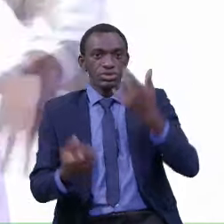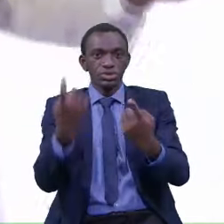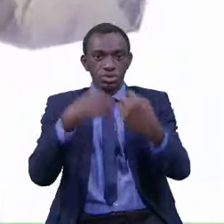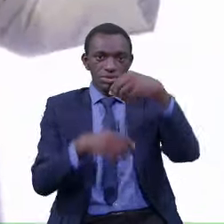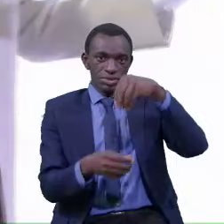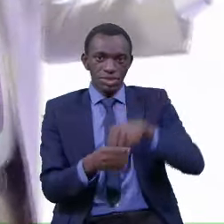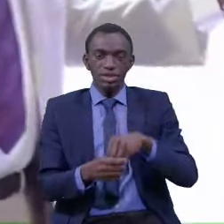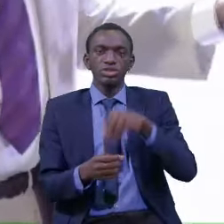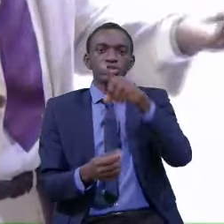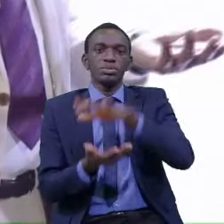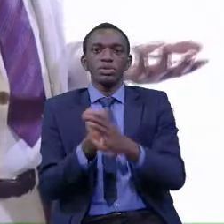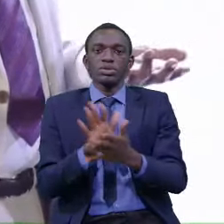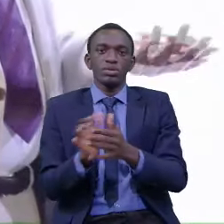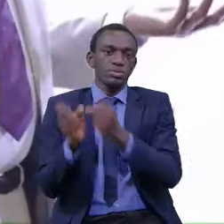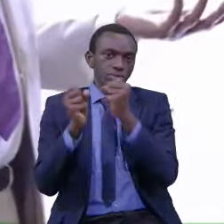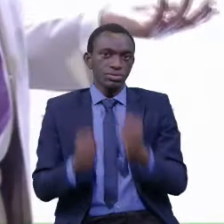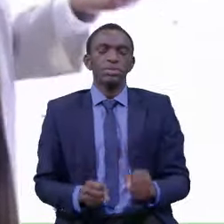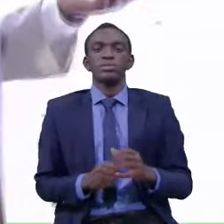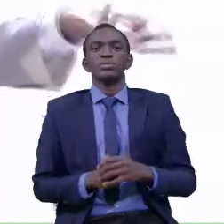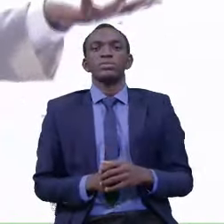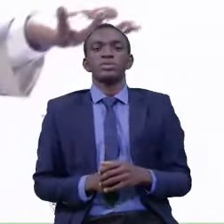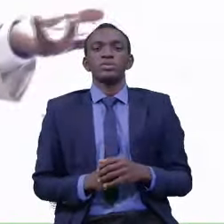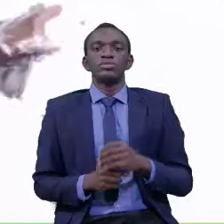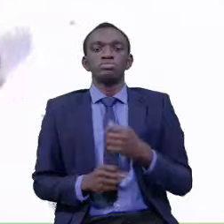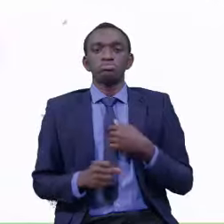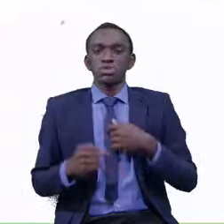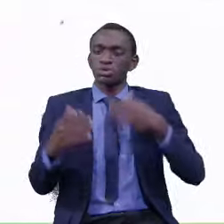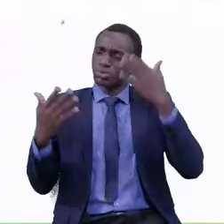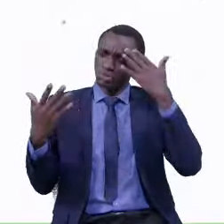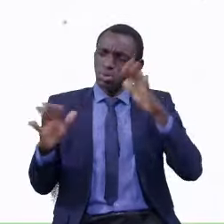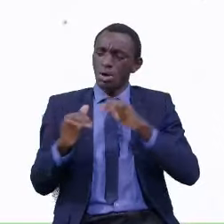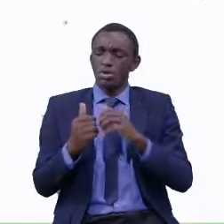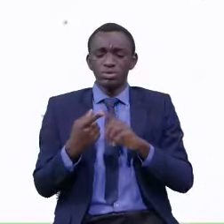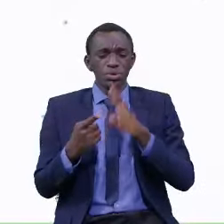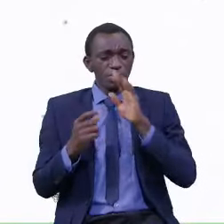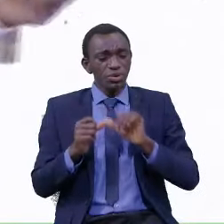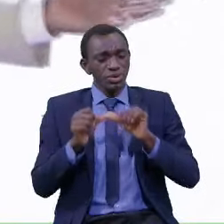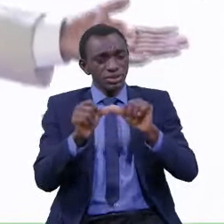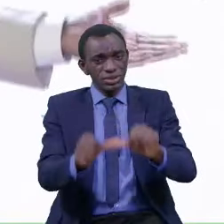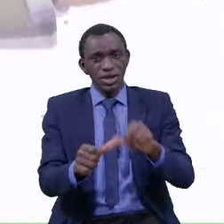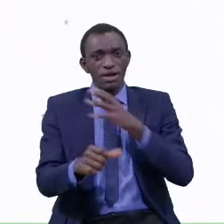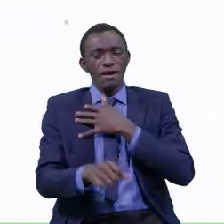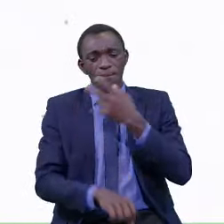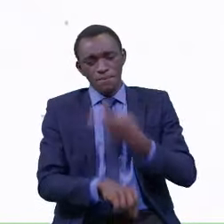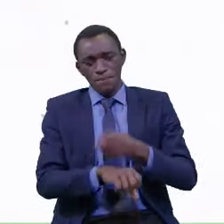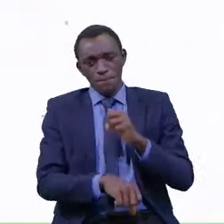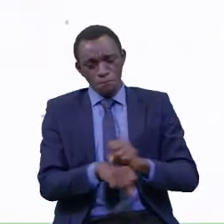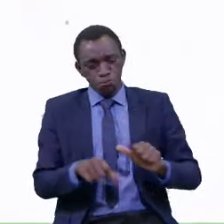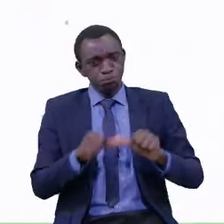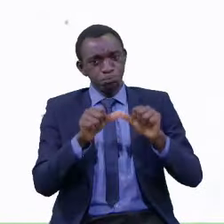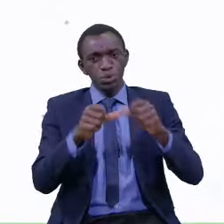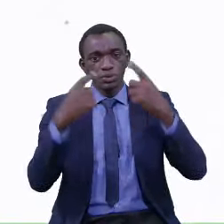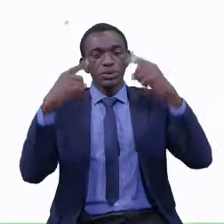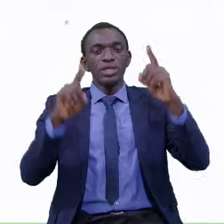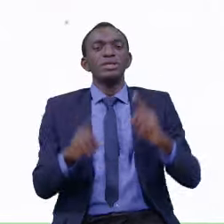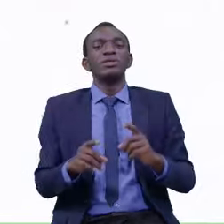strong. I don't know how to be consistent and steadfast in what I should be doing. A grace comes